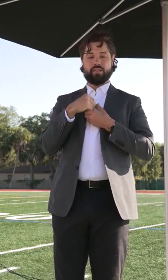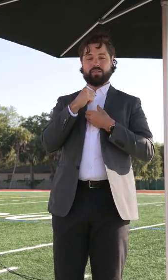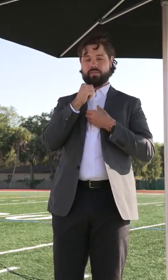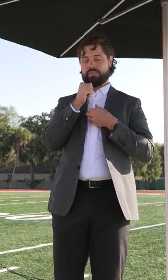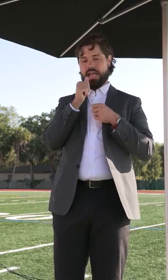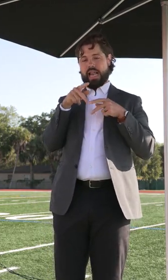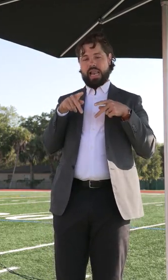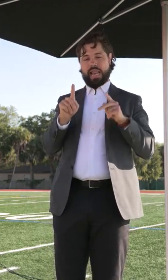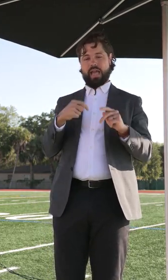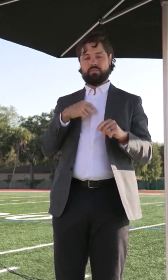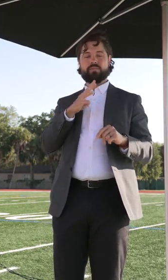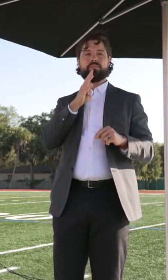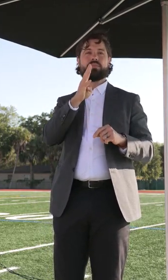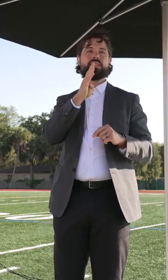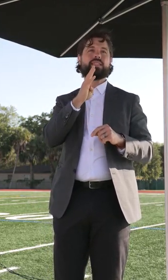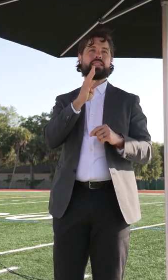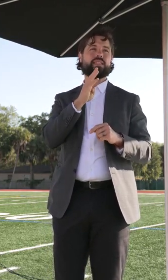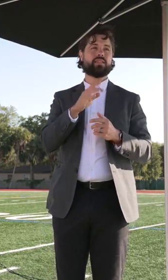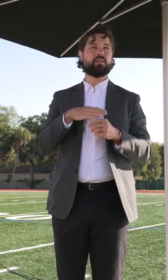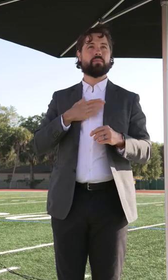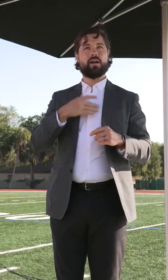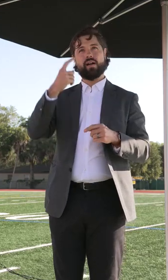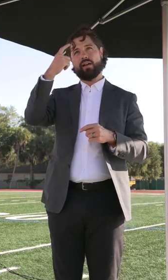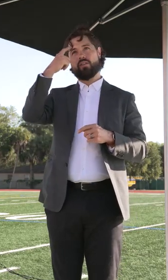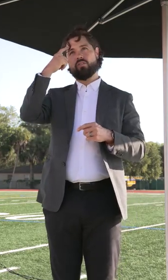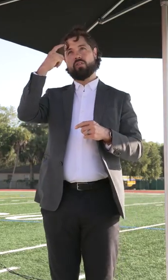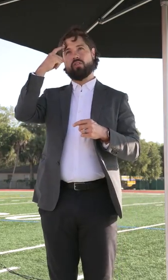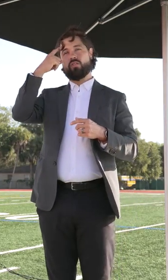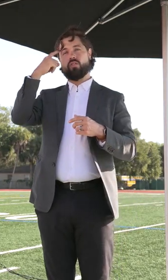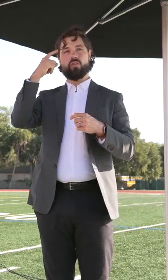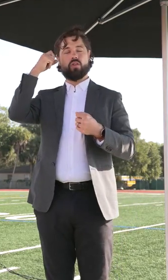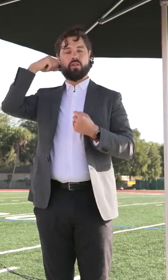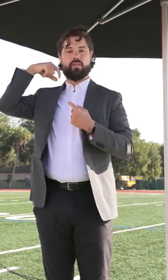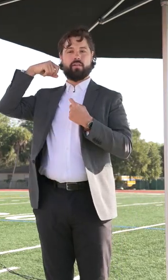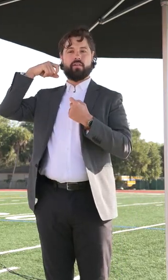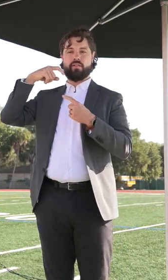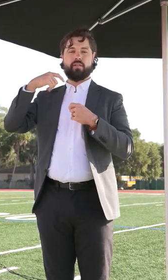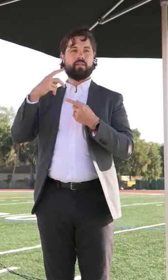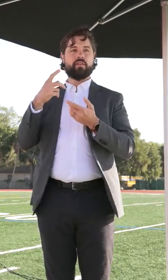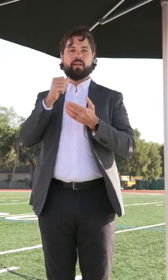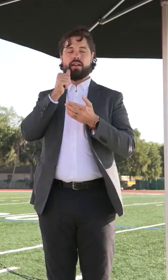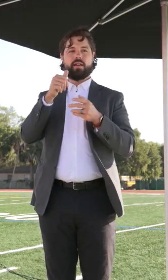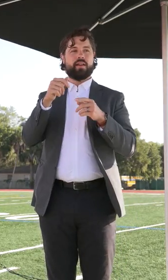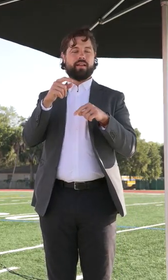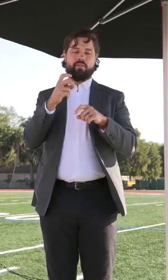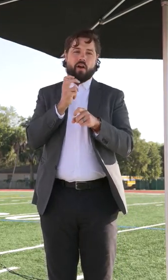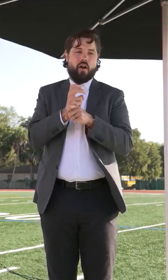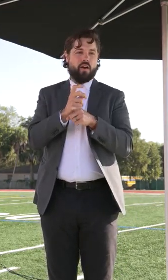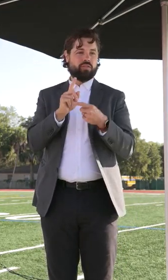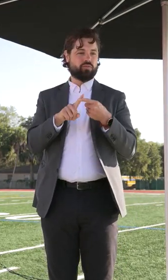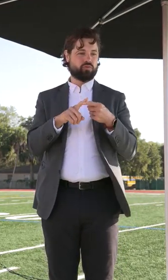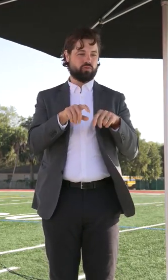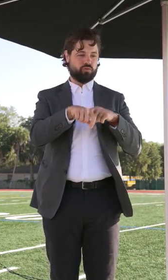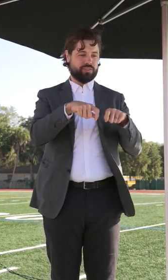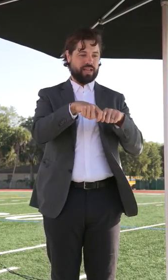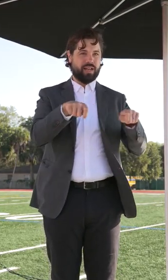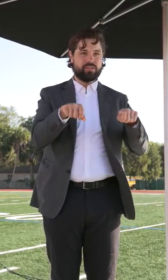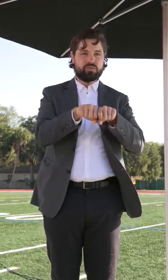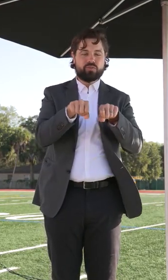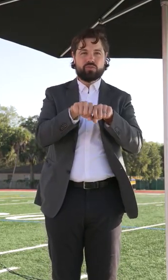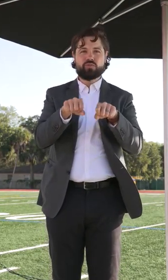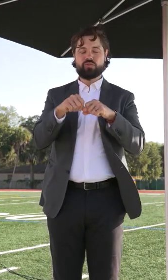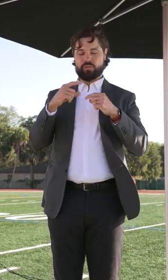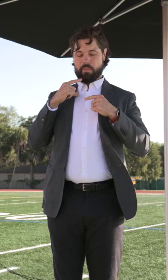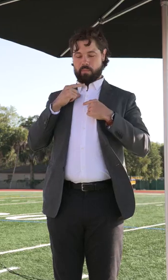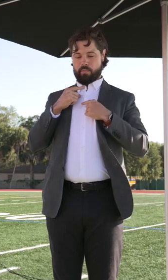speak. My neuromotor issues also prevent me from tying my shoes or buttoning a shirt without assistance. I have